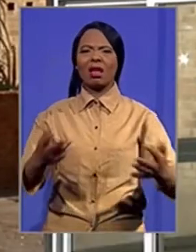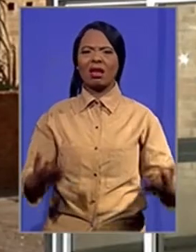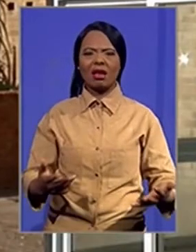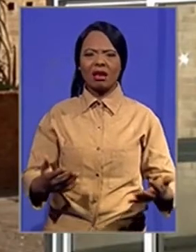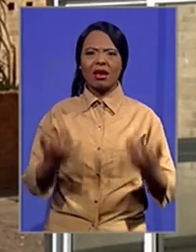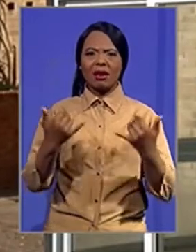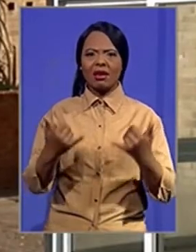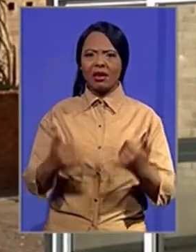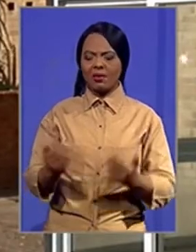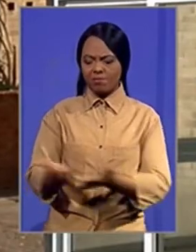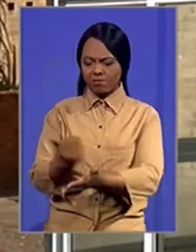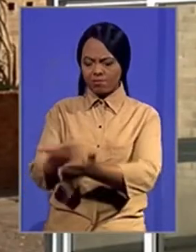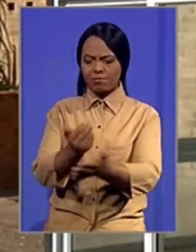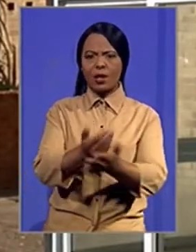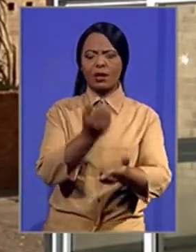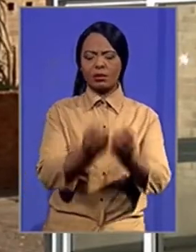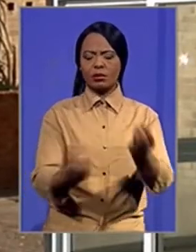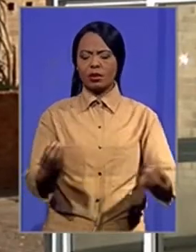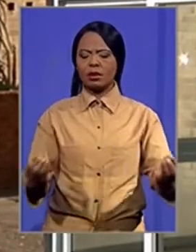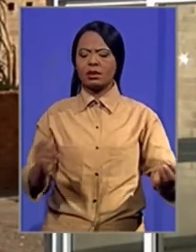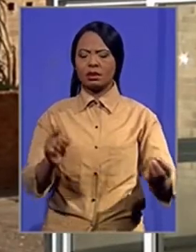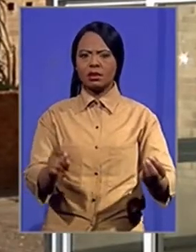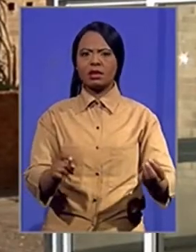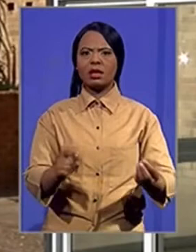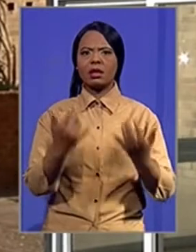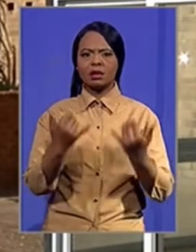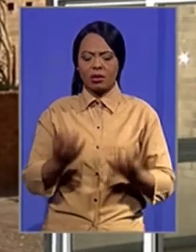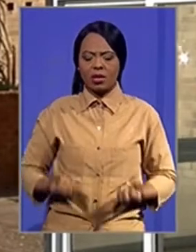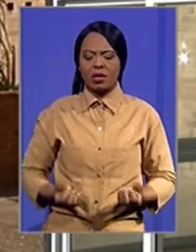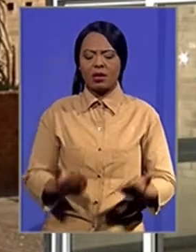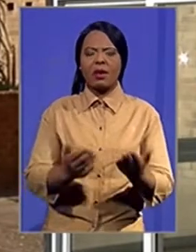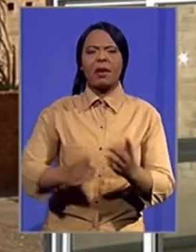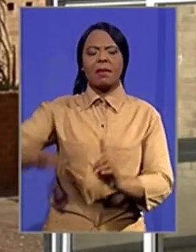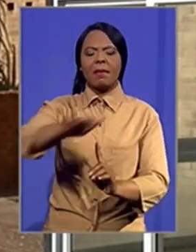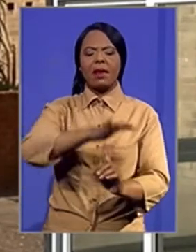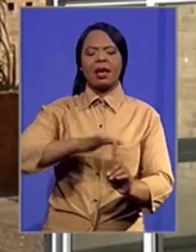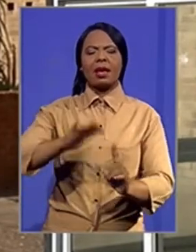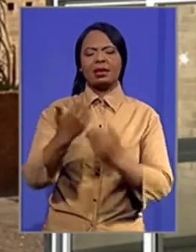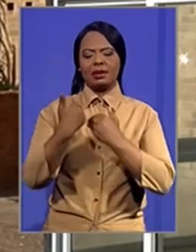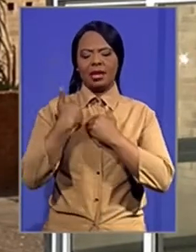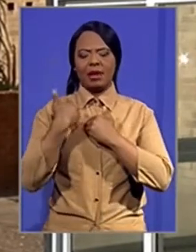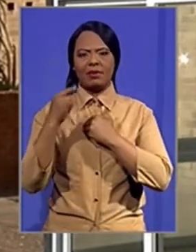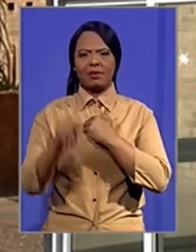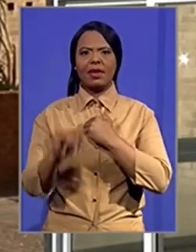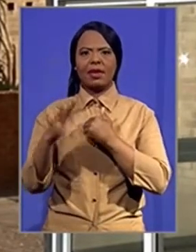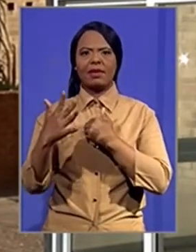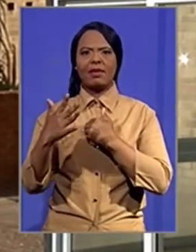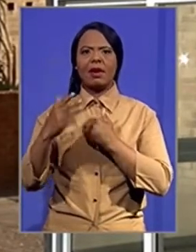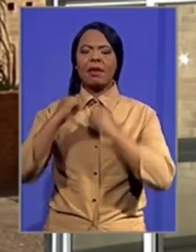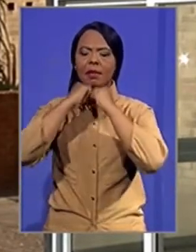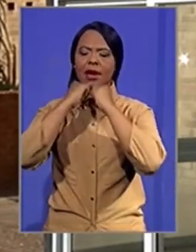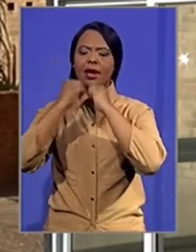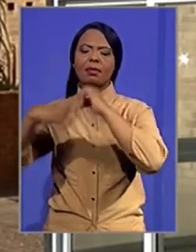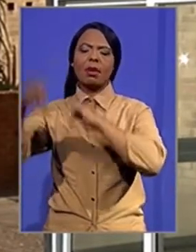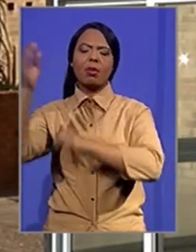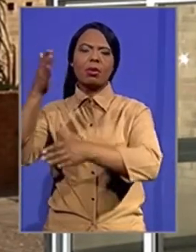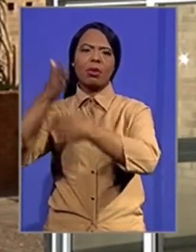take those children in and to provide them a safe place during the day when their parents are at work, and